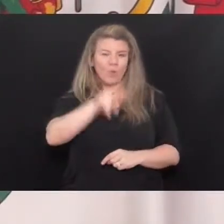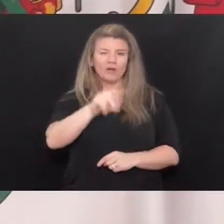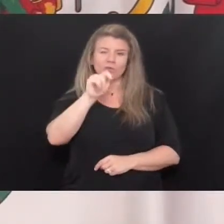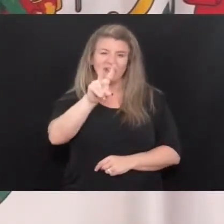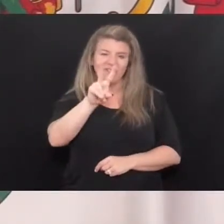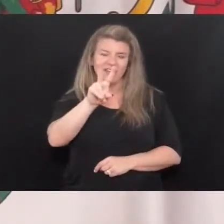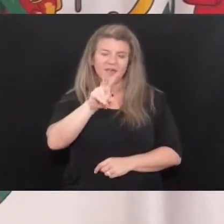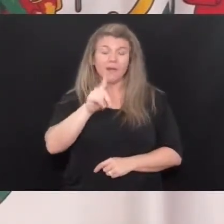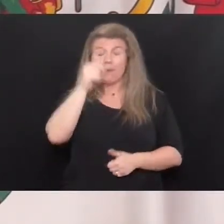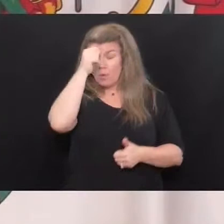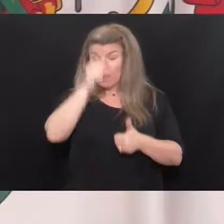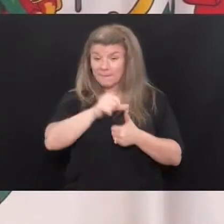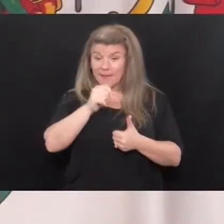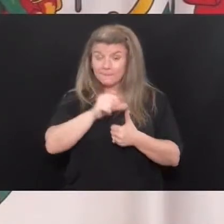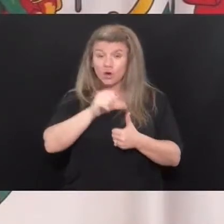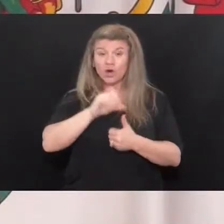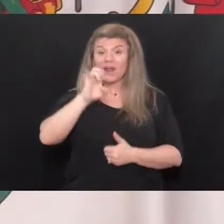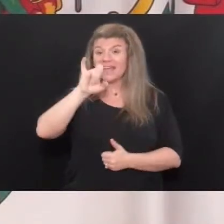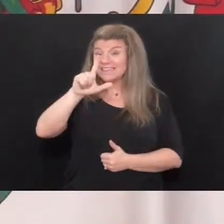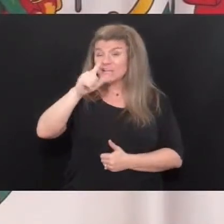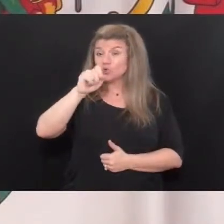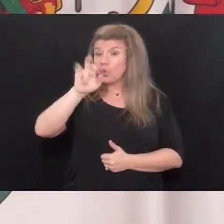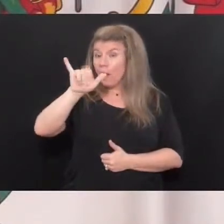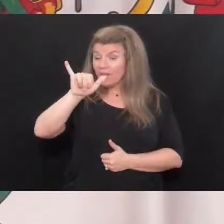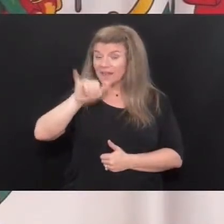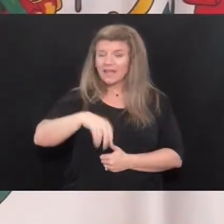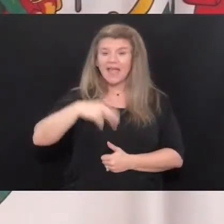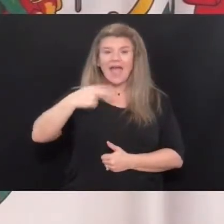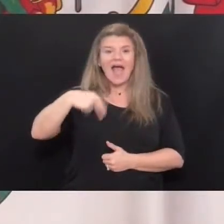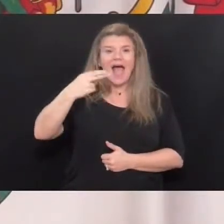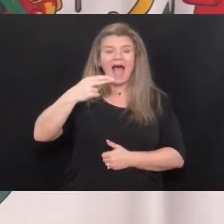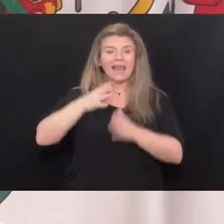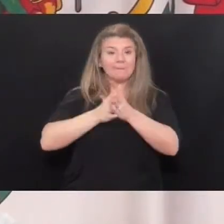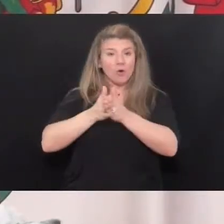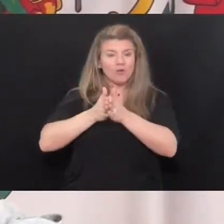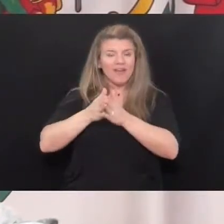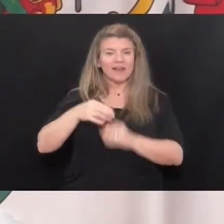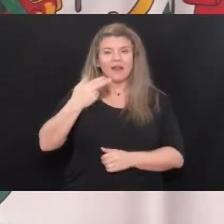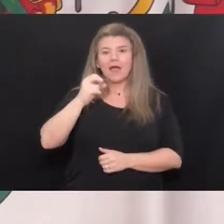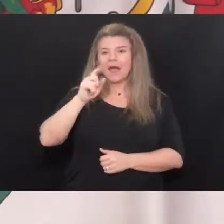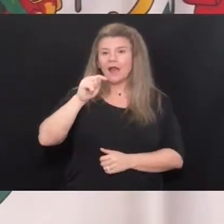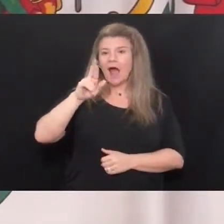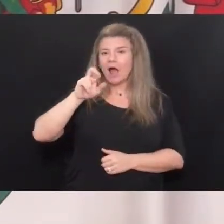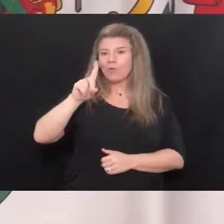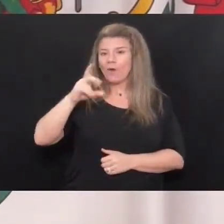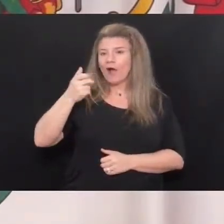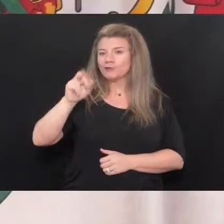TV. Remember, essential quality, highly motivated, and Hot Rod Charlie.